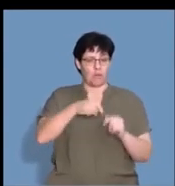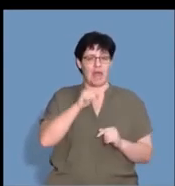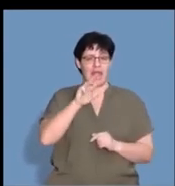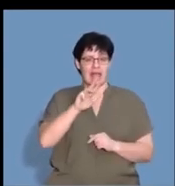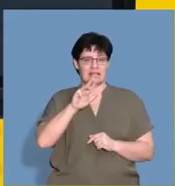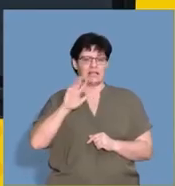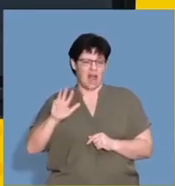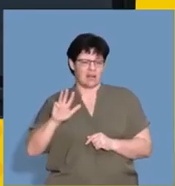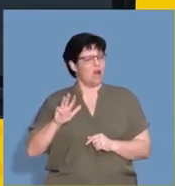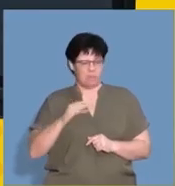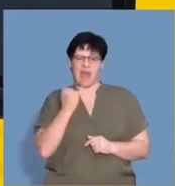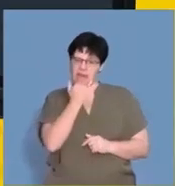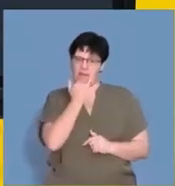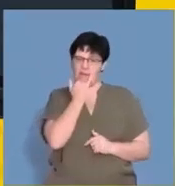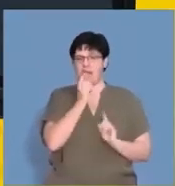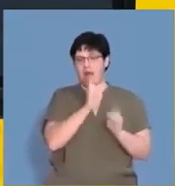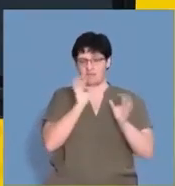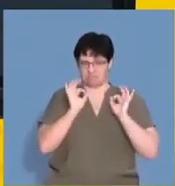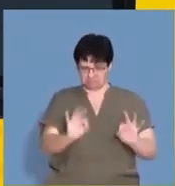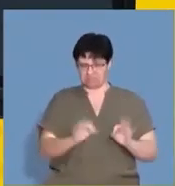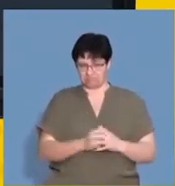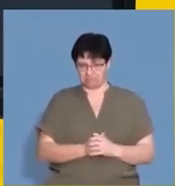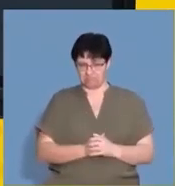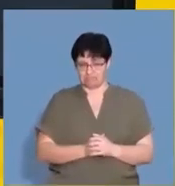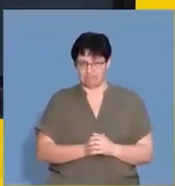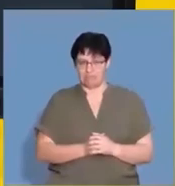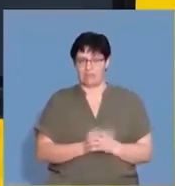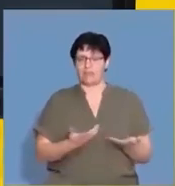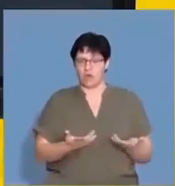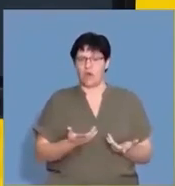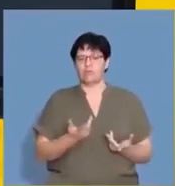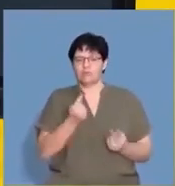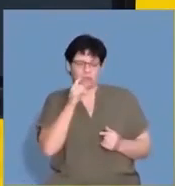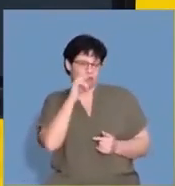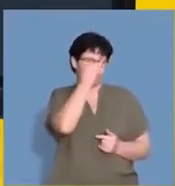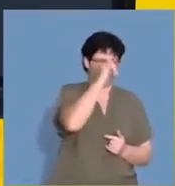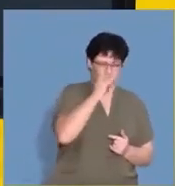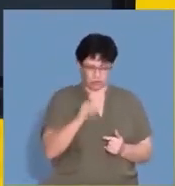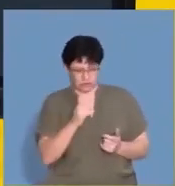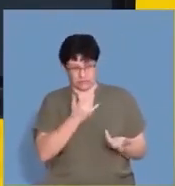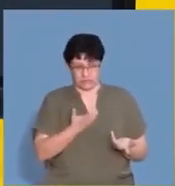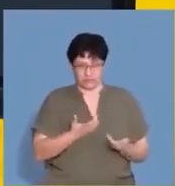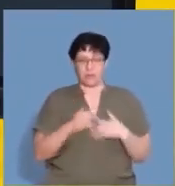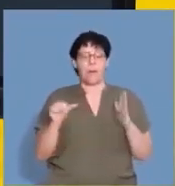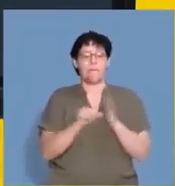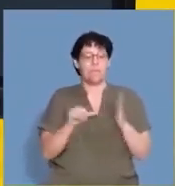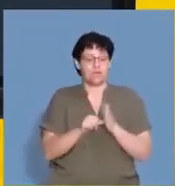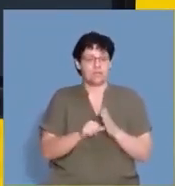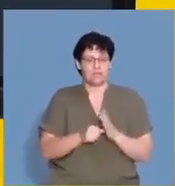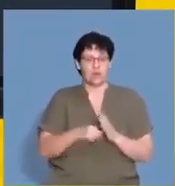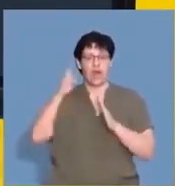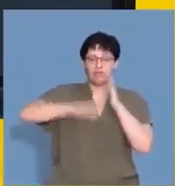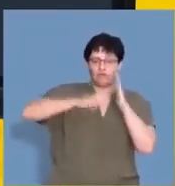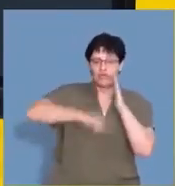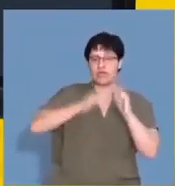12,89, I'm quite happy that my answer is probably correct. So I've done this little check. I also think it's important for us to